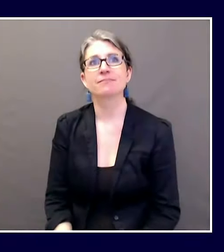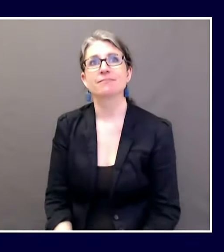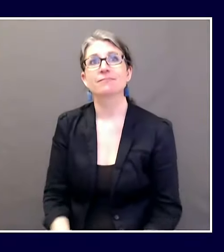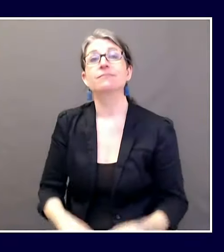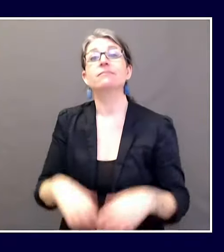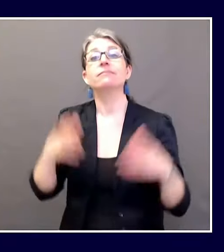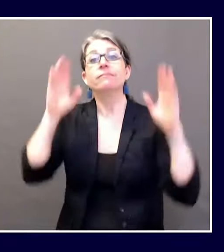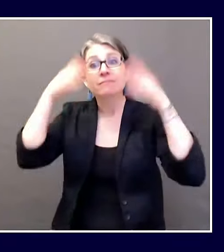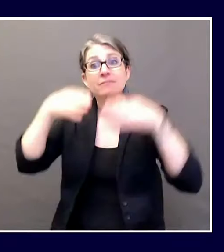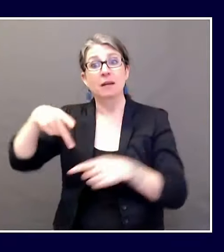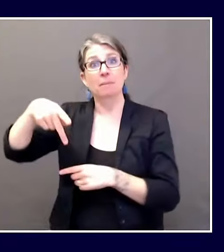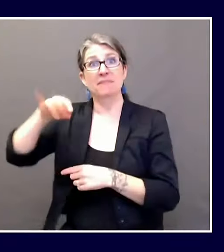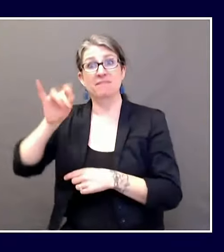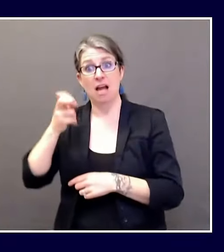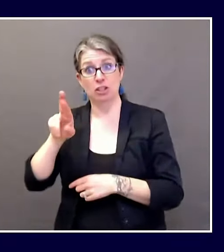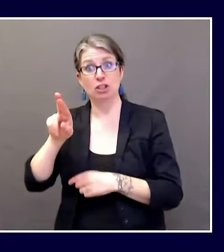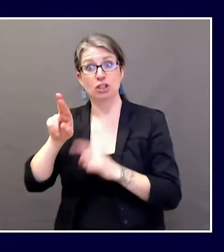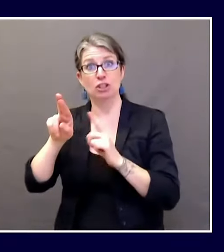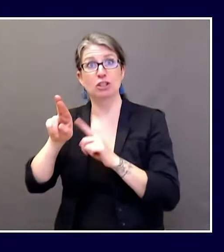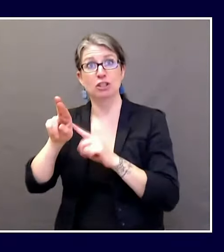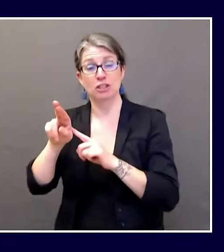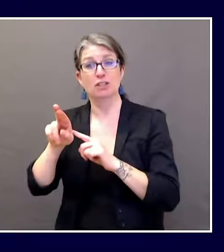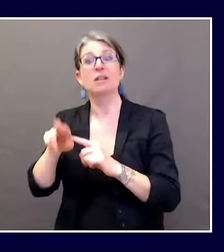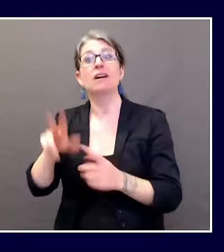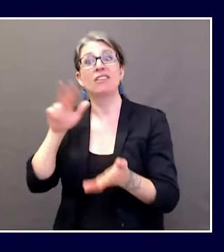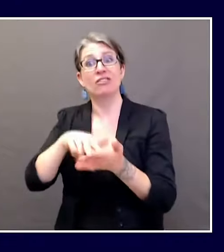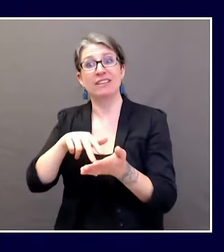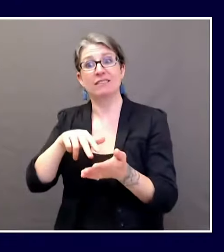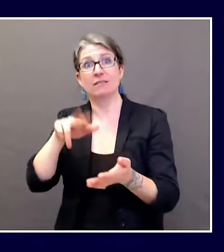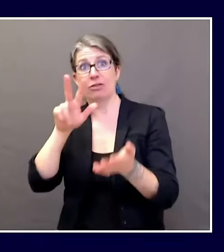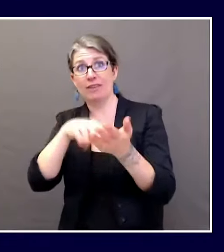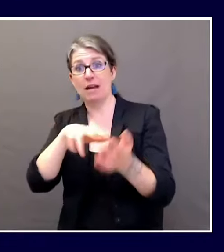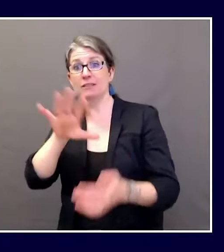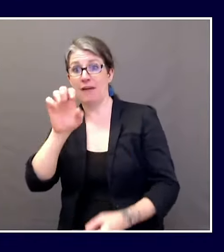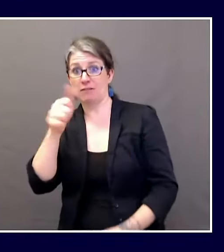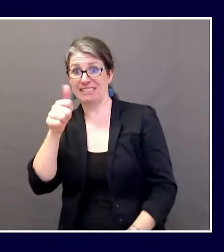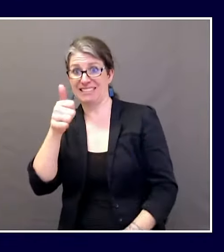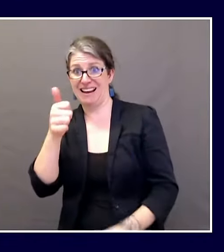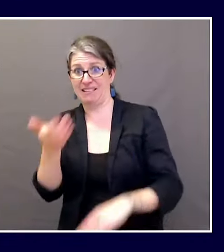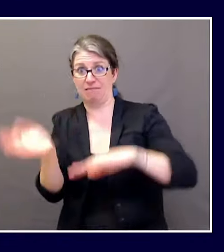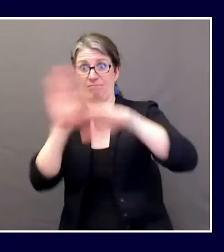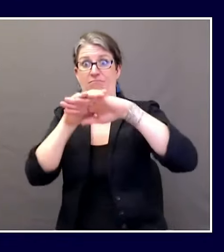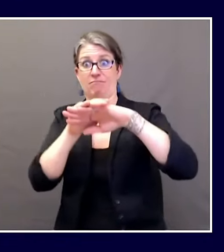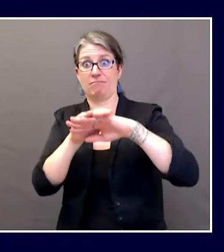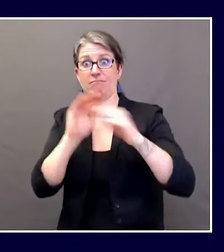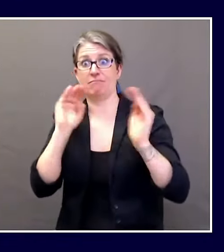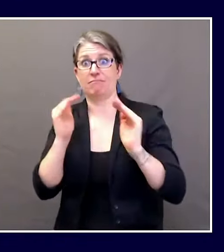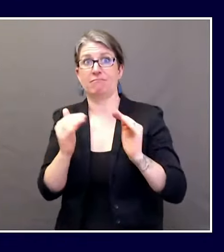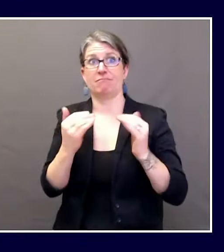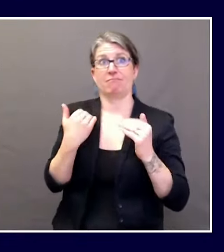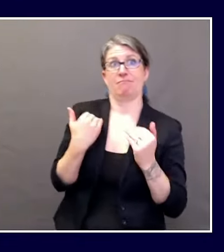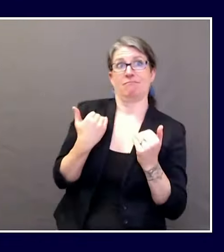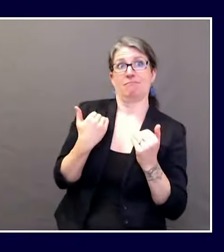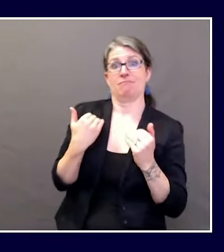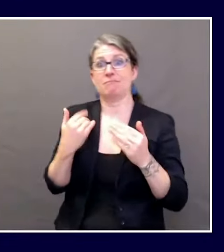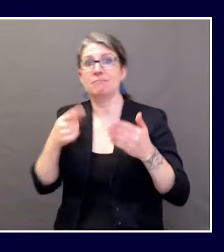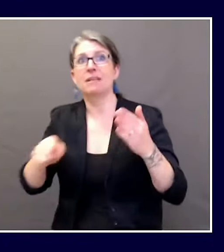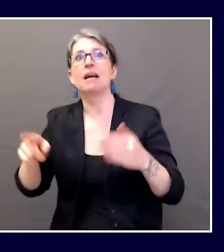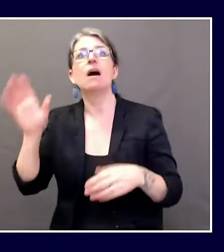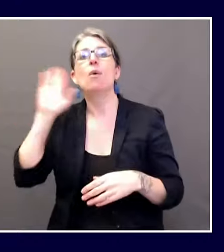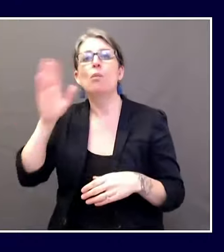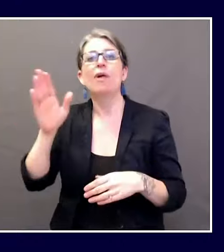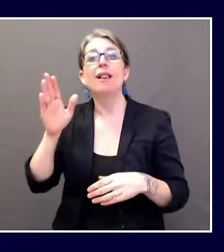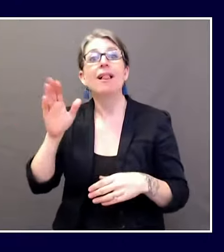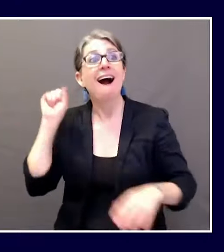3,510 additional new first doses. We have been told by the federal government that that is a one-time